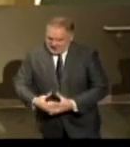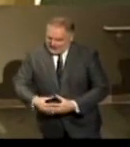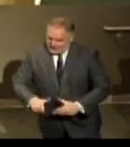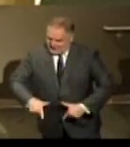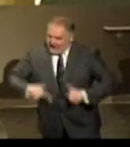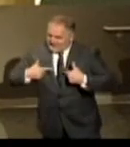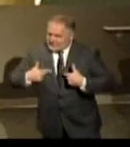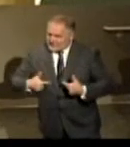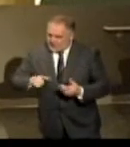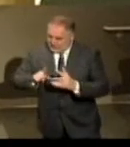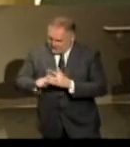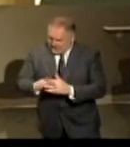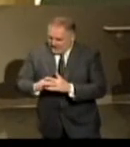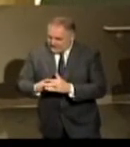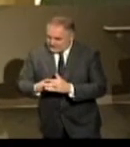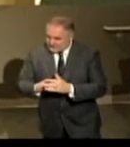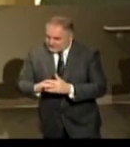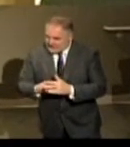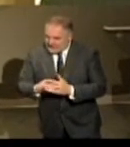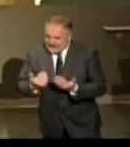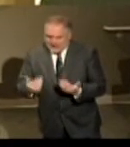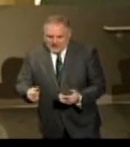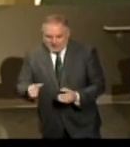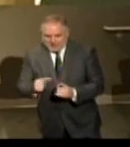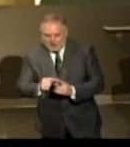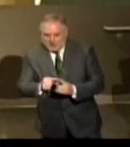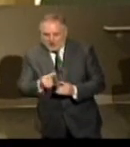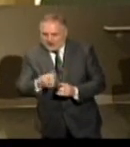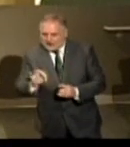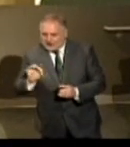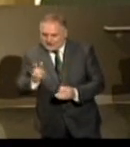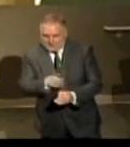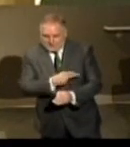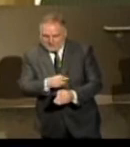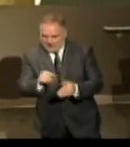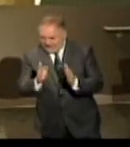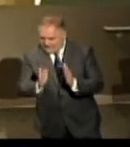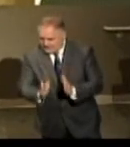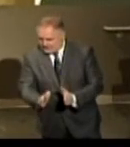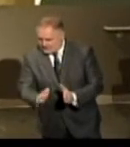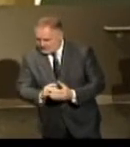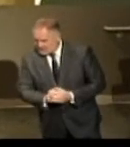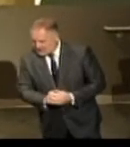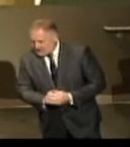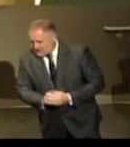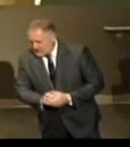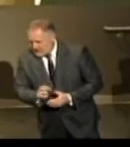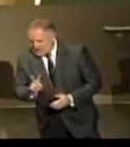I want you to listen to the words of the psalmist. They should be on the screen for you.